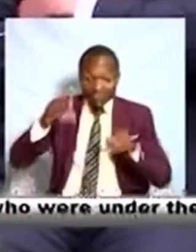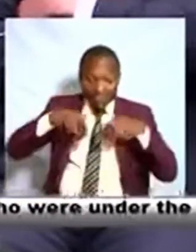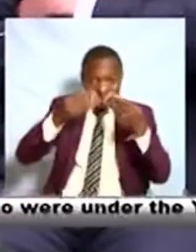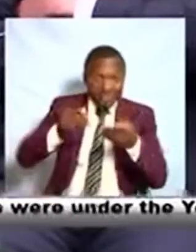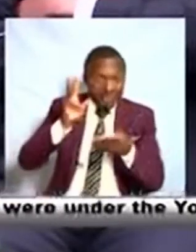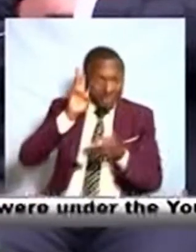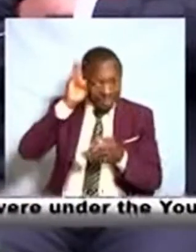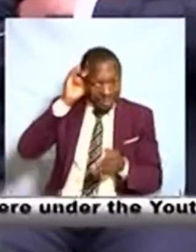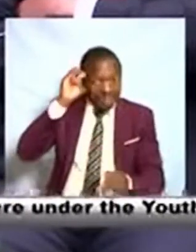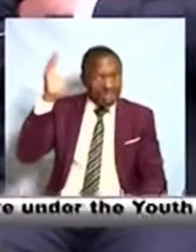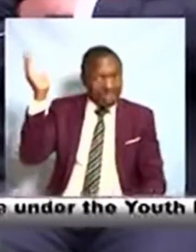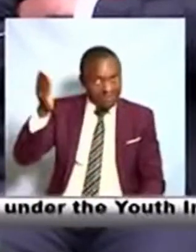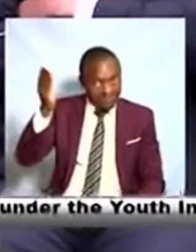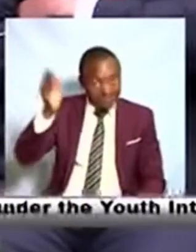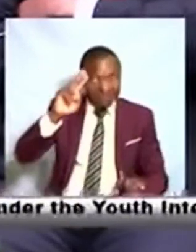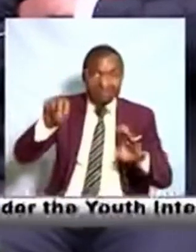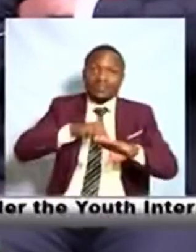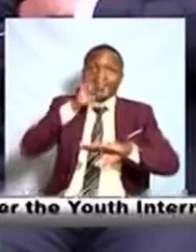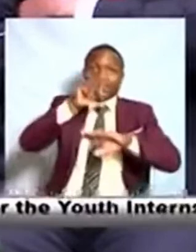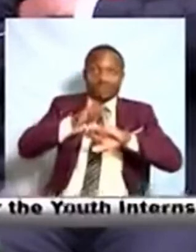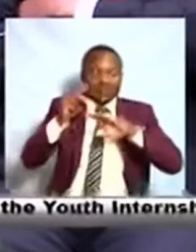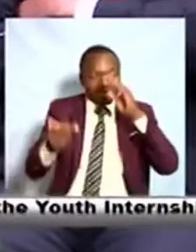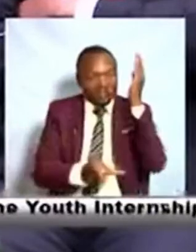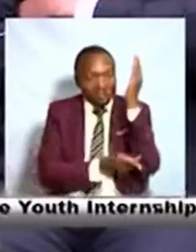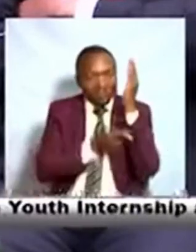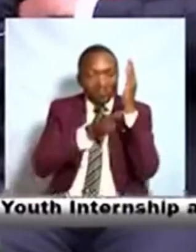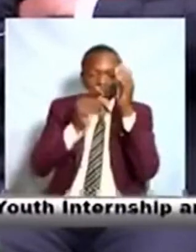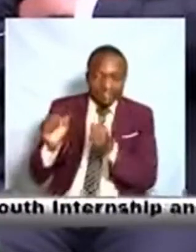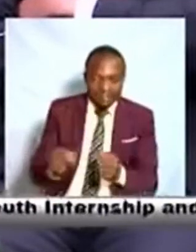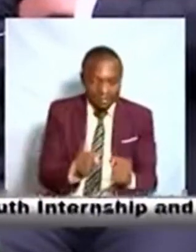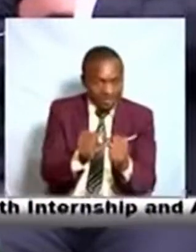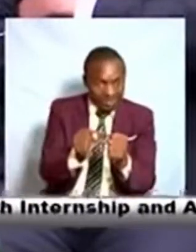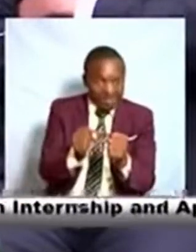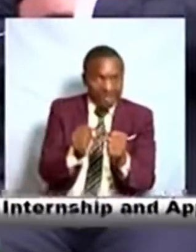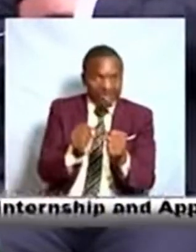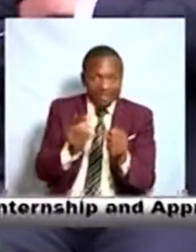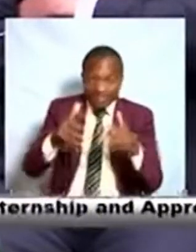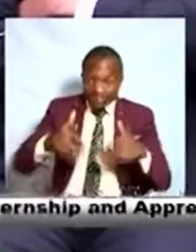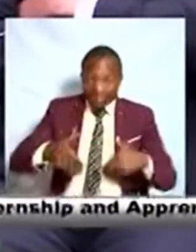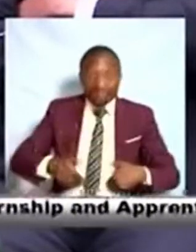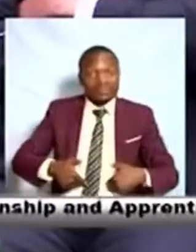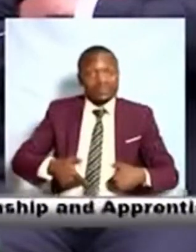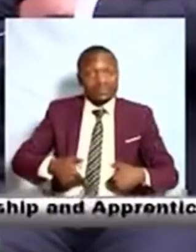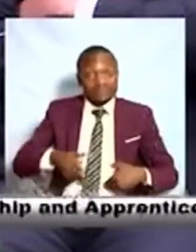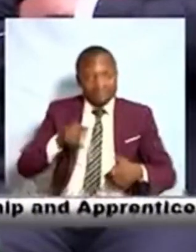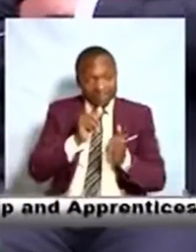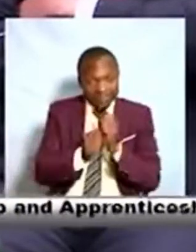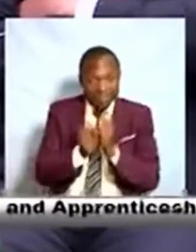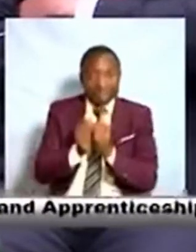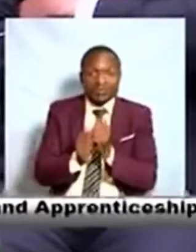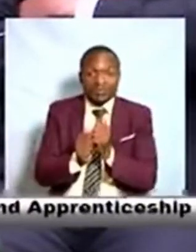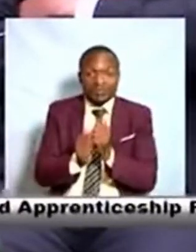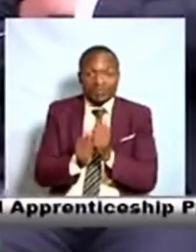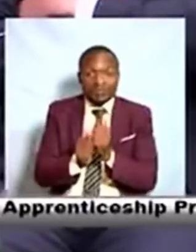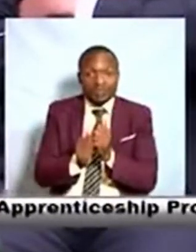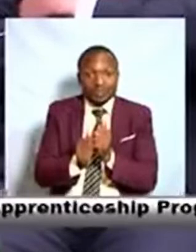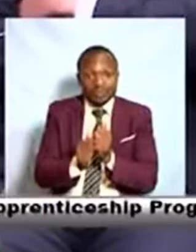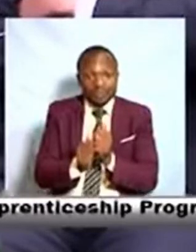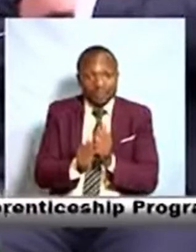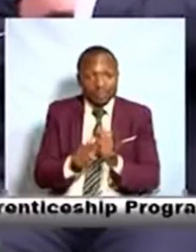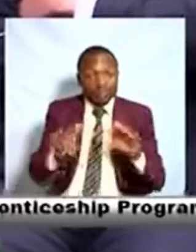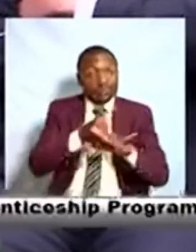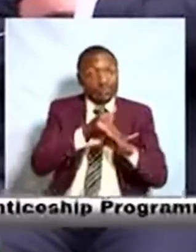on the National Youth Development Strategy that encompasses empowerment